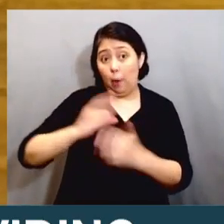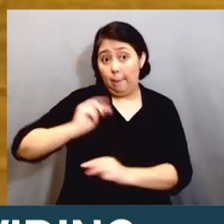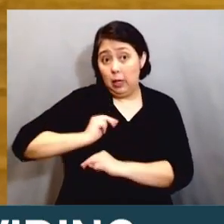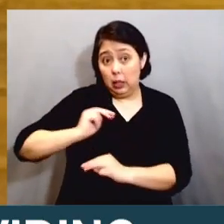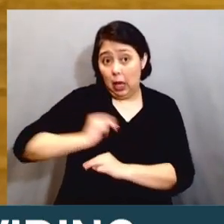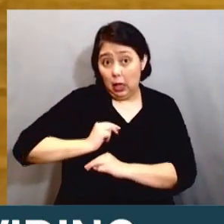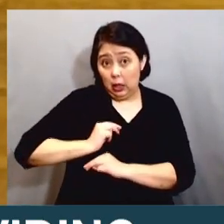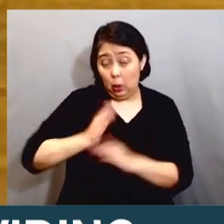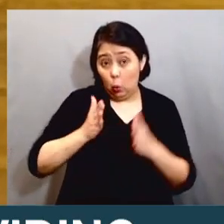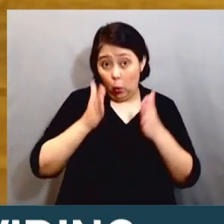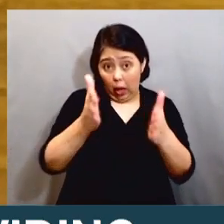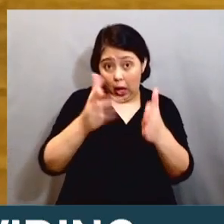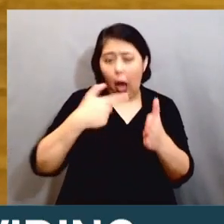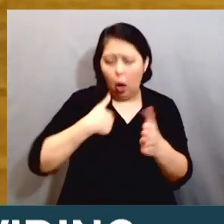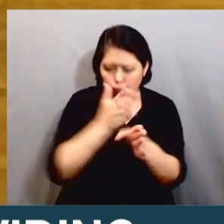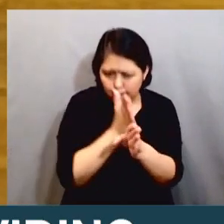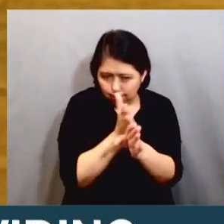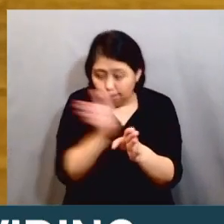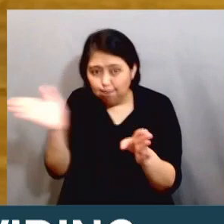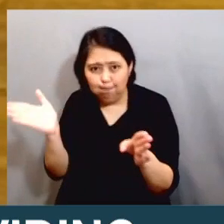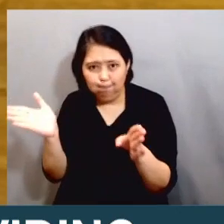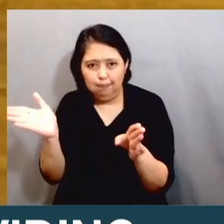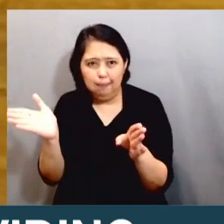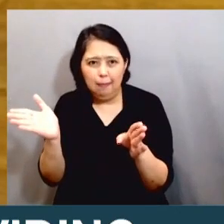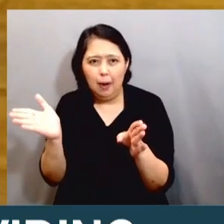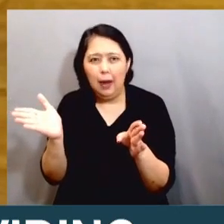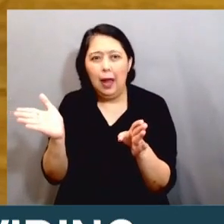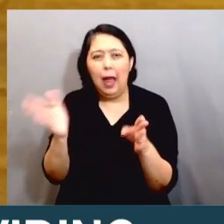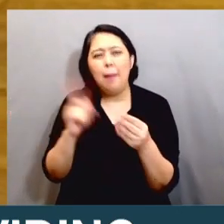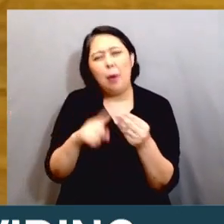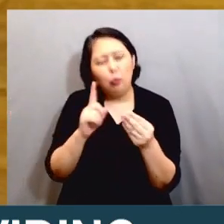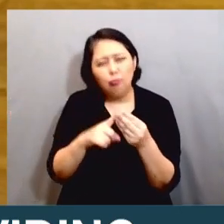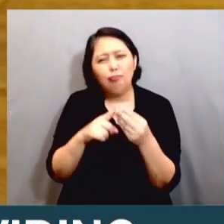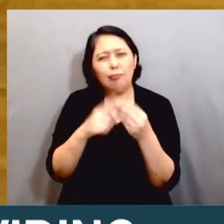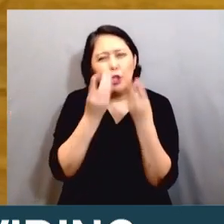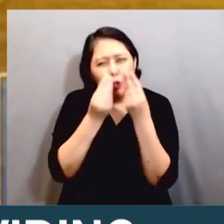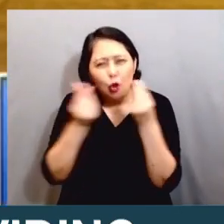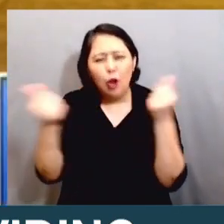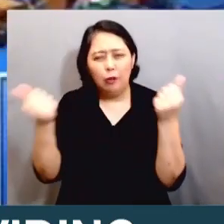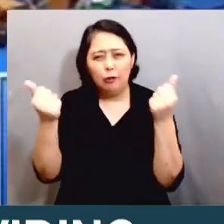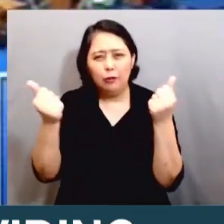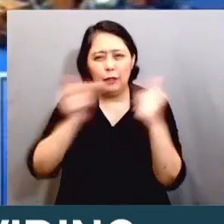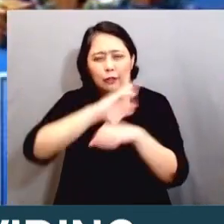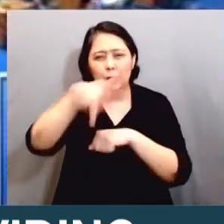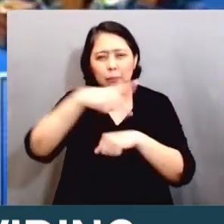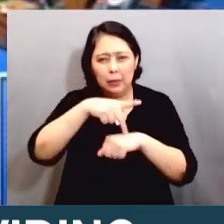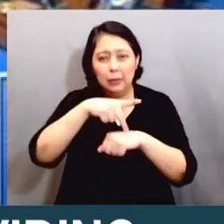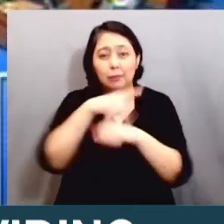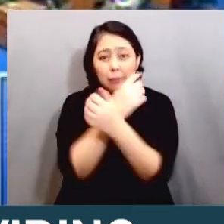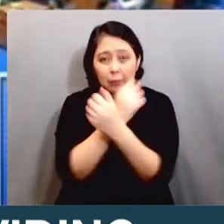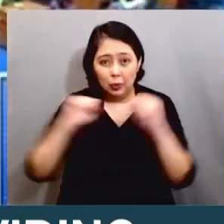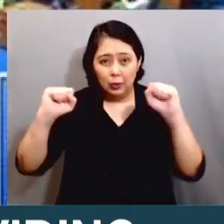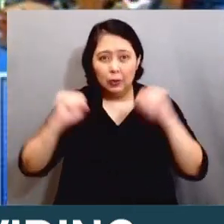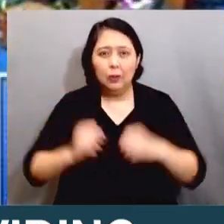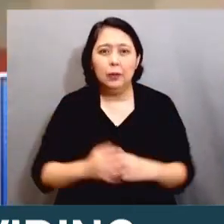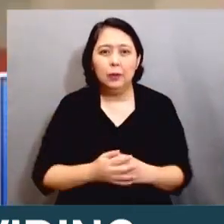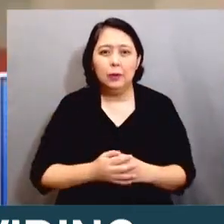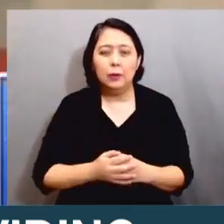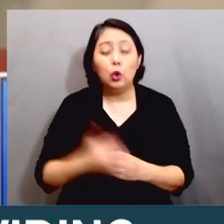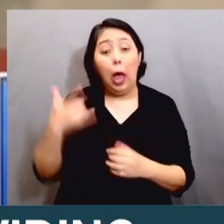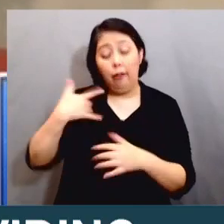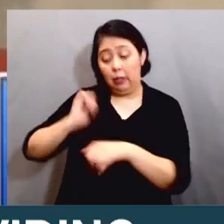with matters of national security. With the creation of the National Task Force to